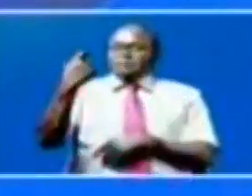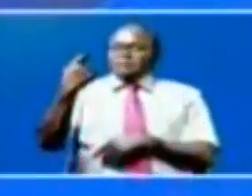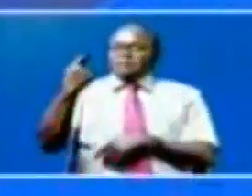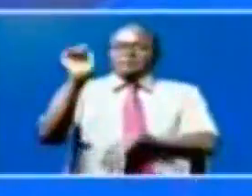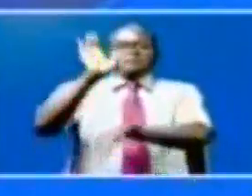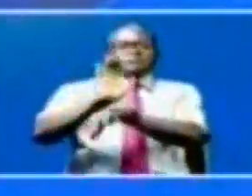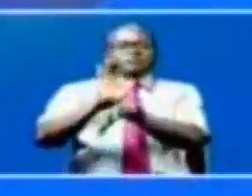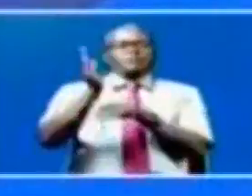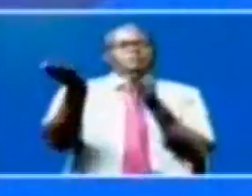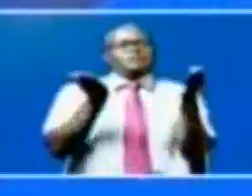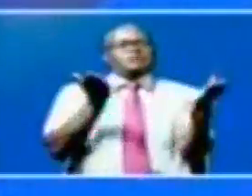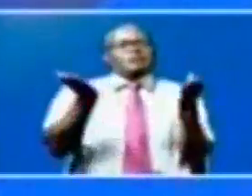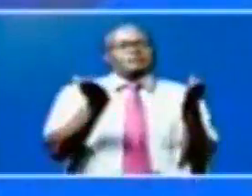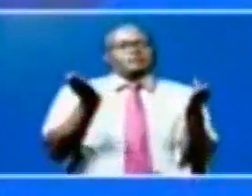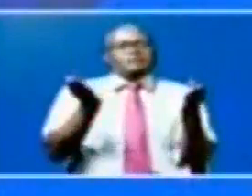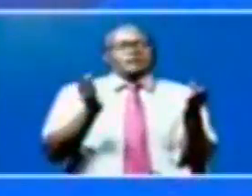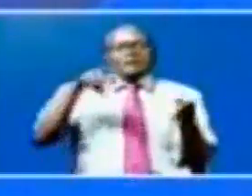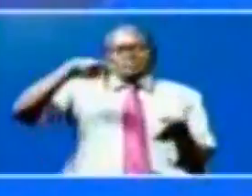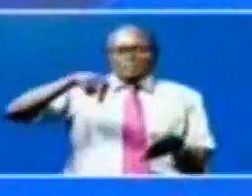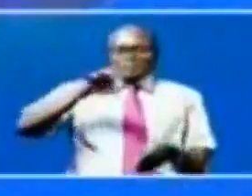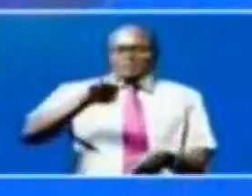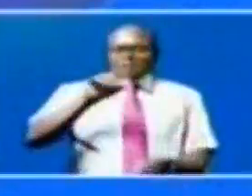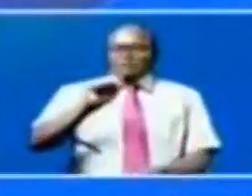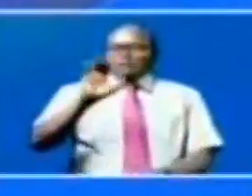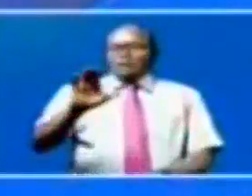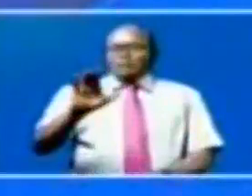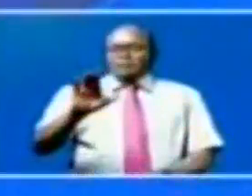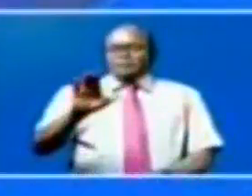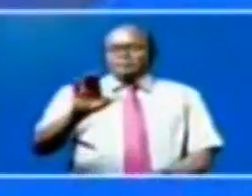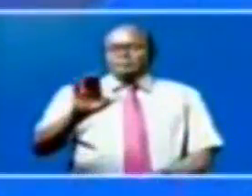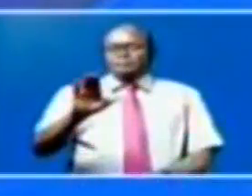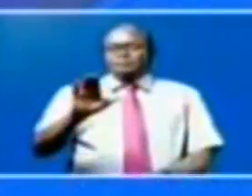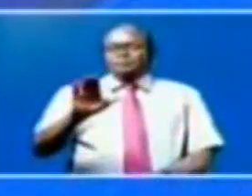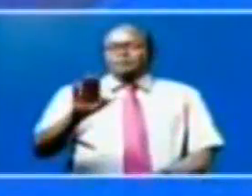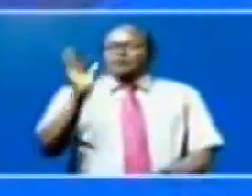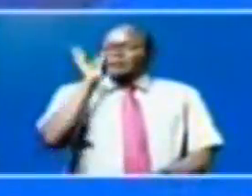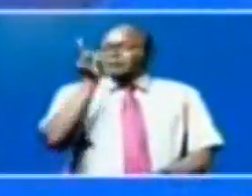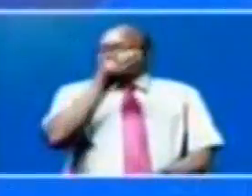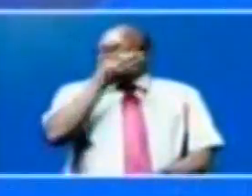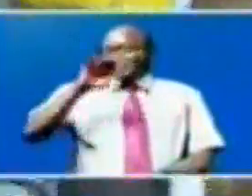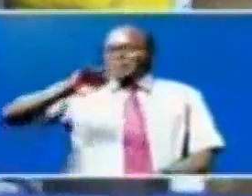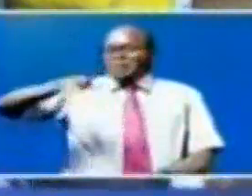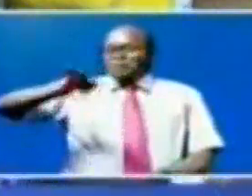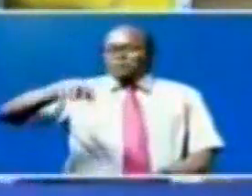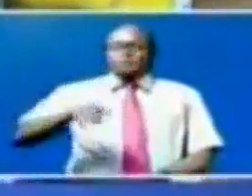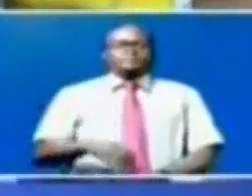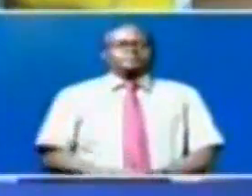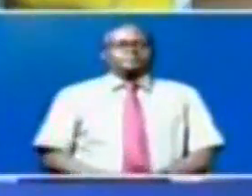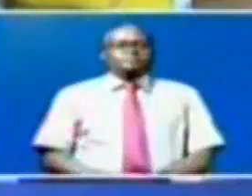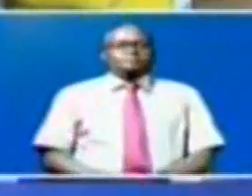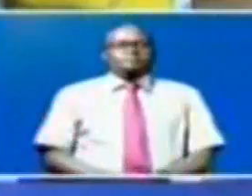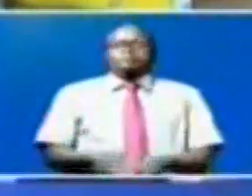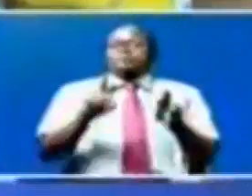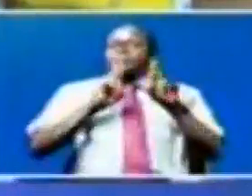chat service at the Presbyterian Church of East African Garki in Tetu, Nyeri County. Hizo